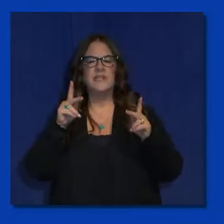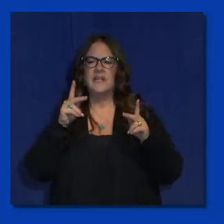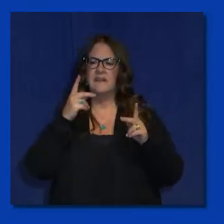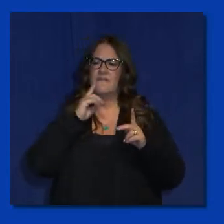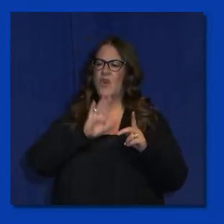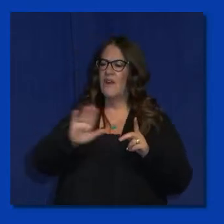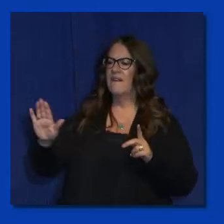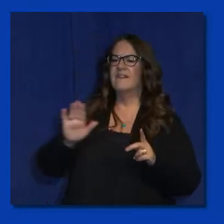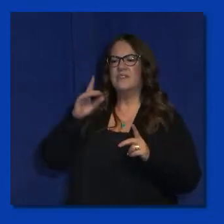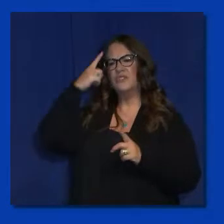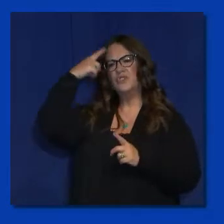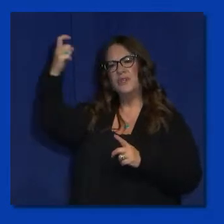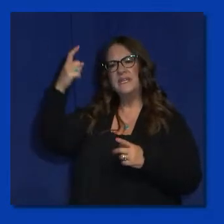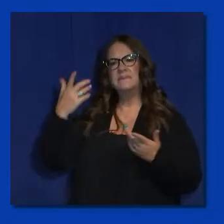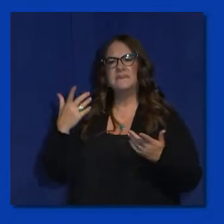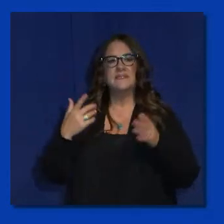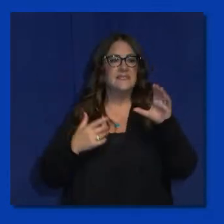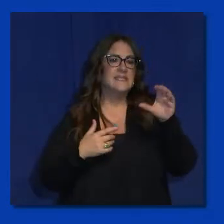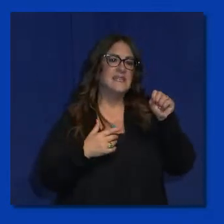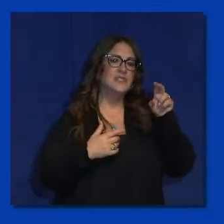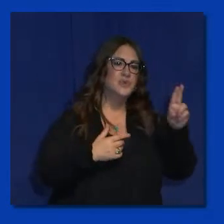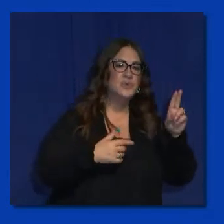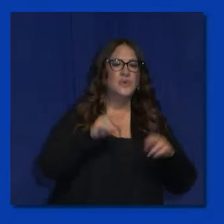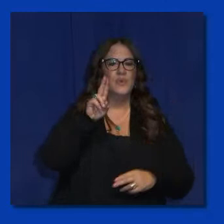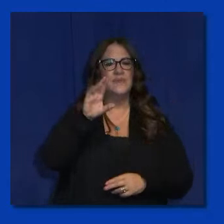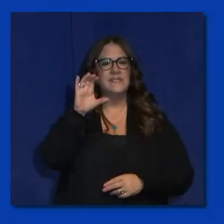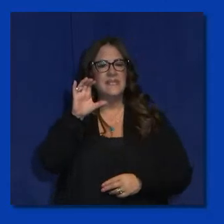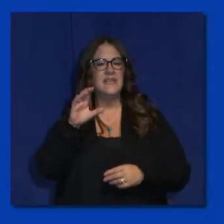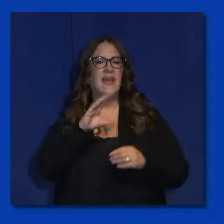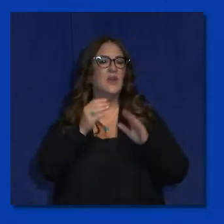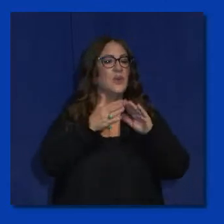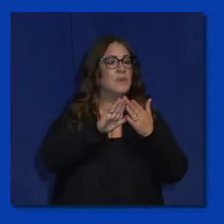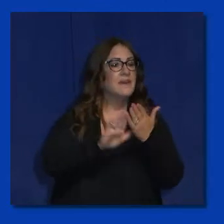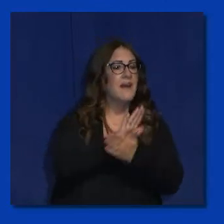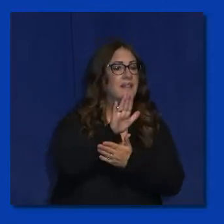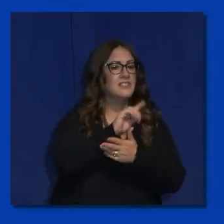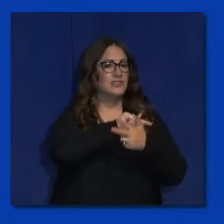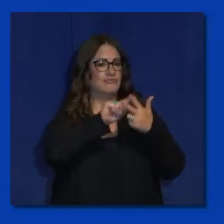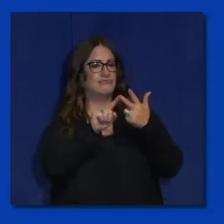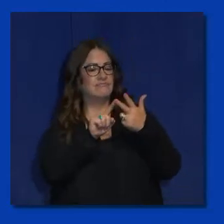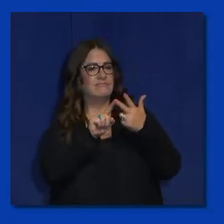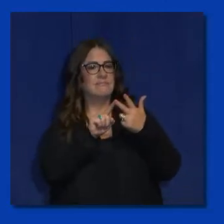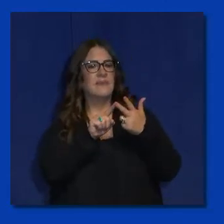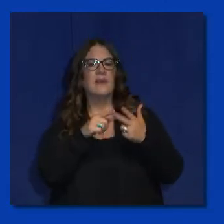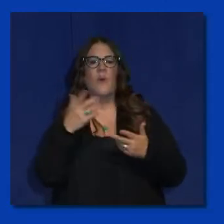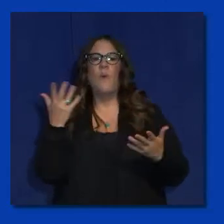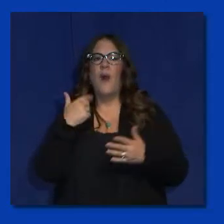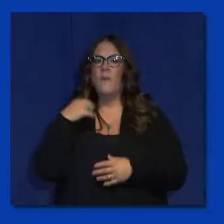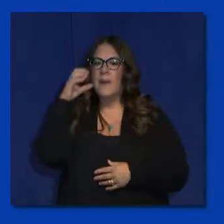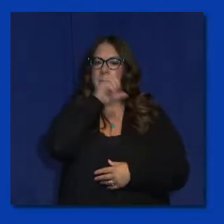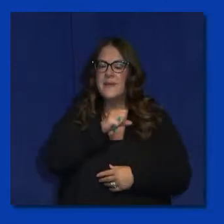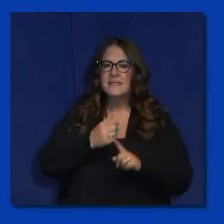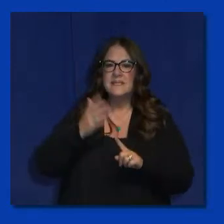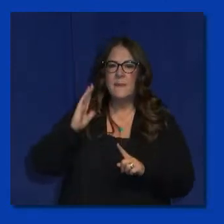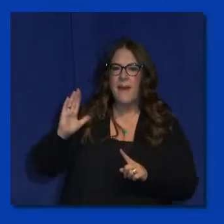dreams than our CSUs, UCs, and community colleges. What we've missed in the past is a collective